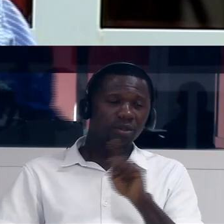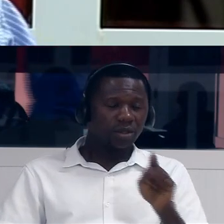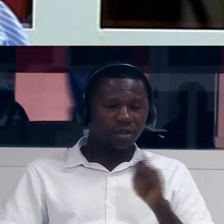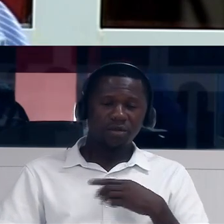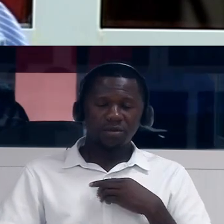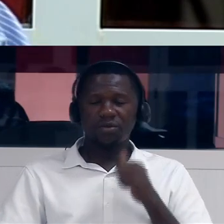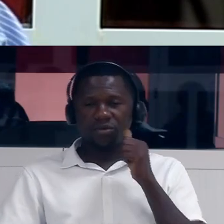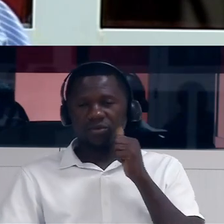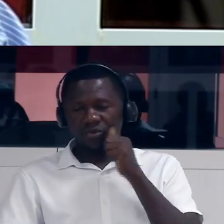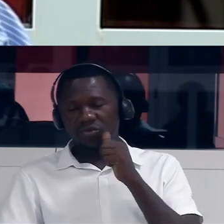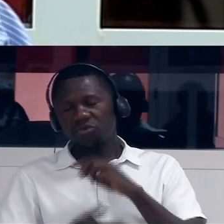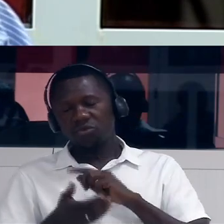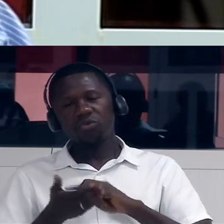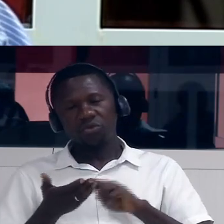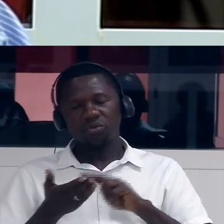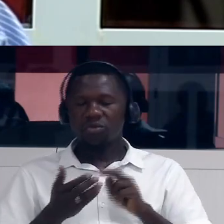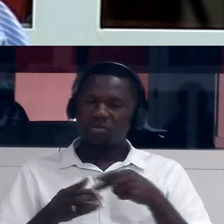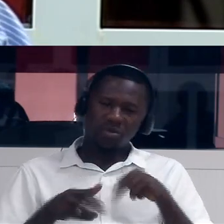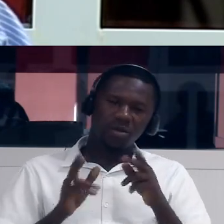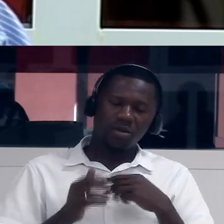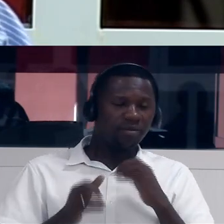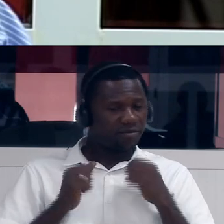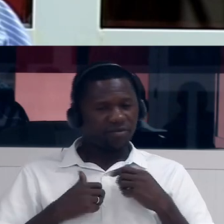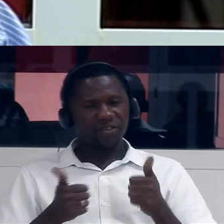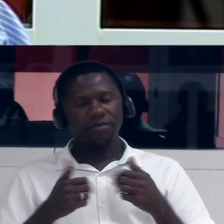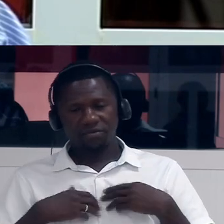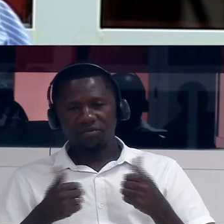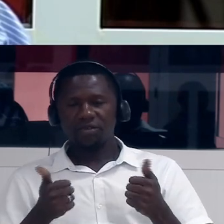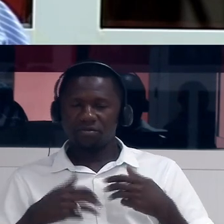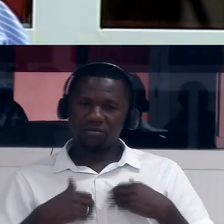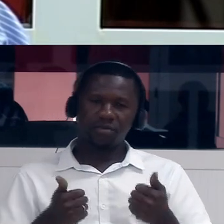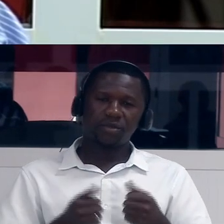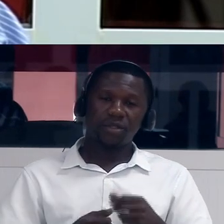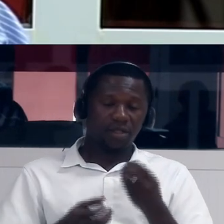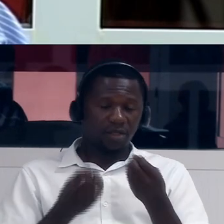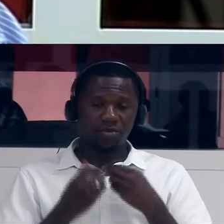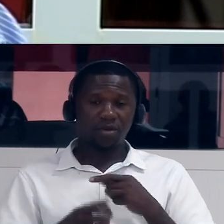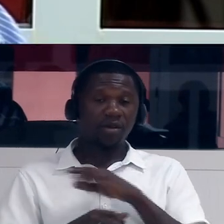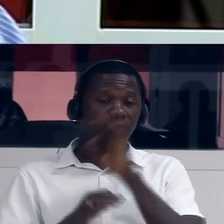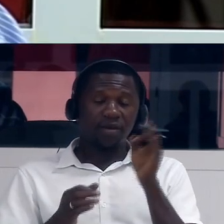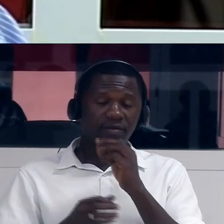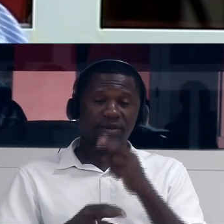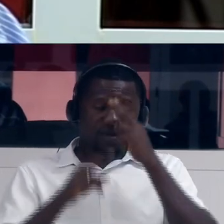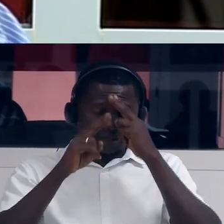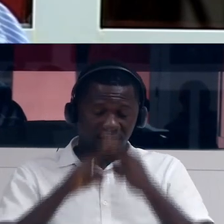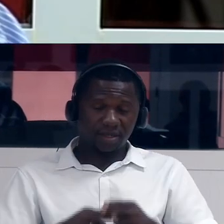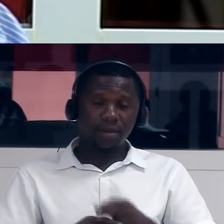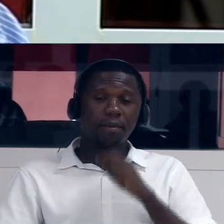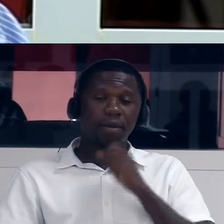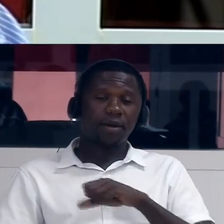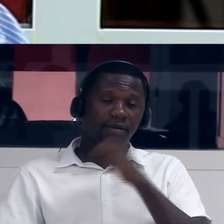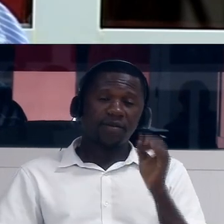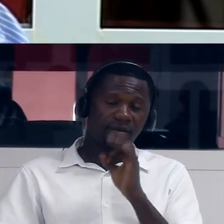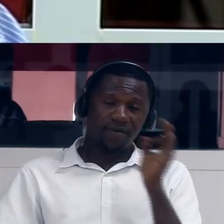And I said, "Oh, fine, I'm doing fine." And he said to me, "You know, you are a very disciplined man and very strong." So I